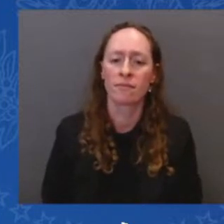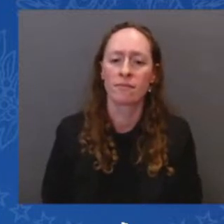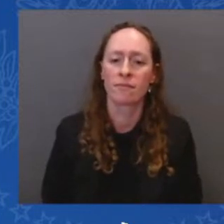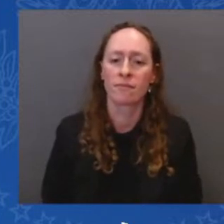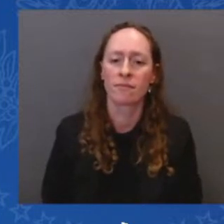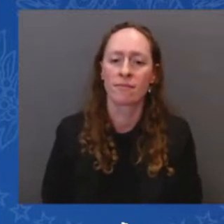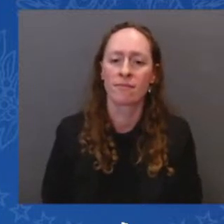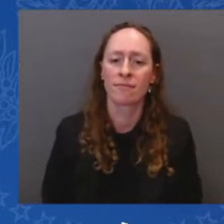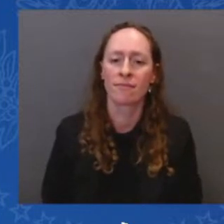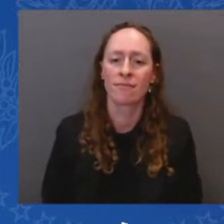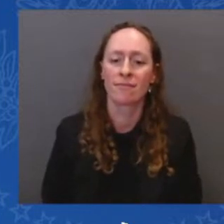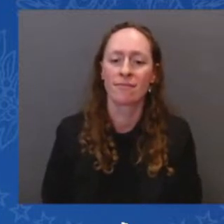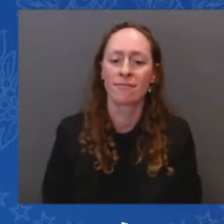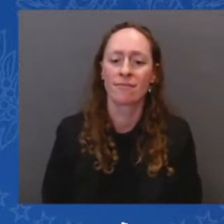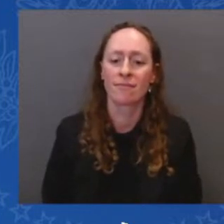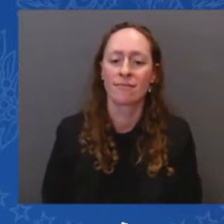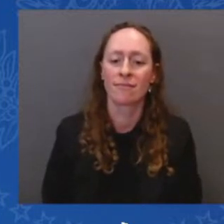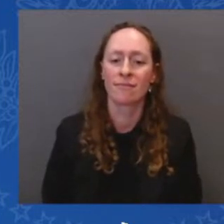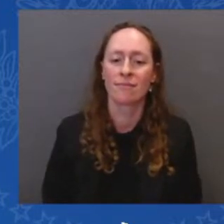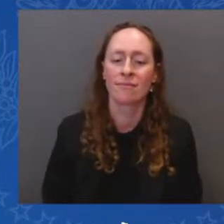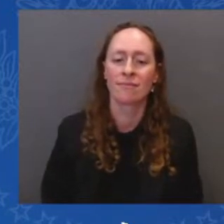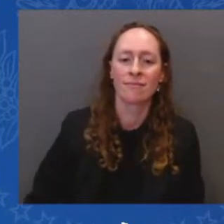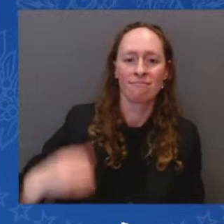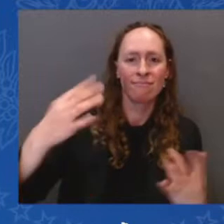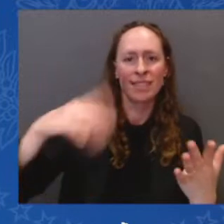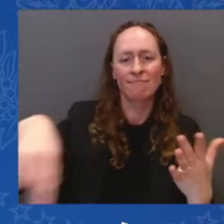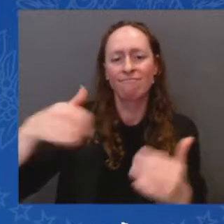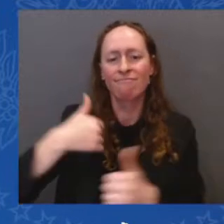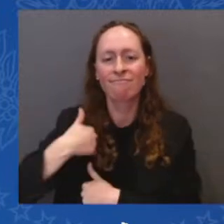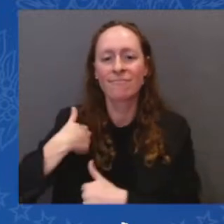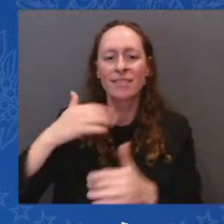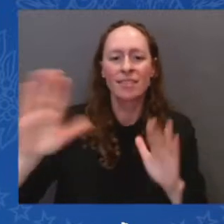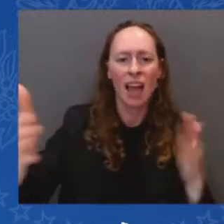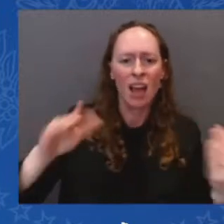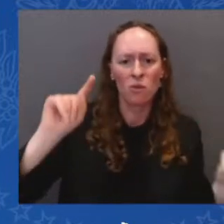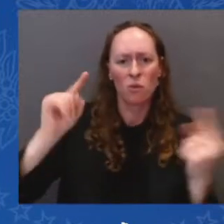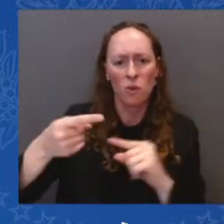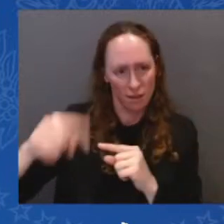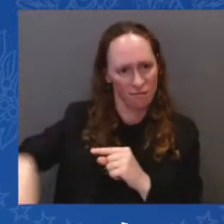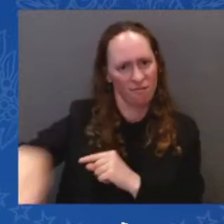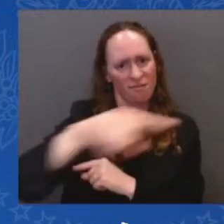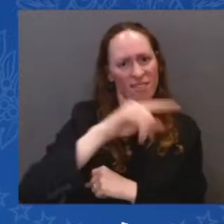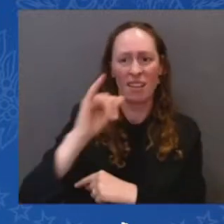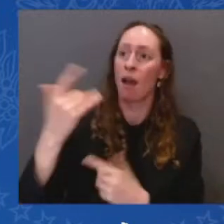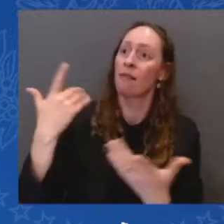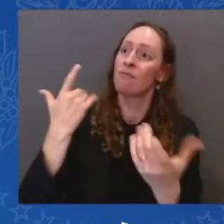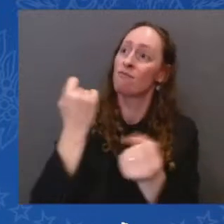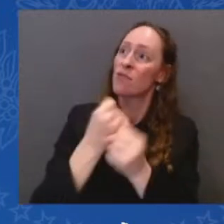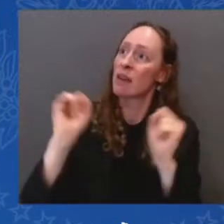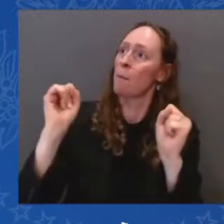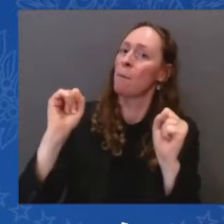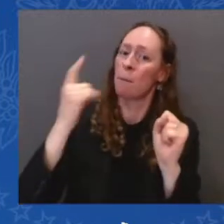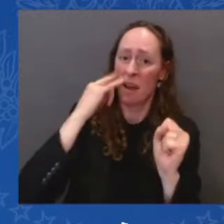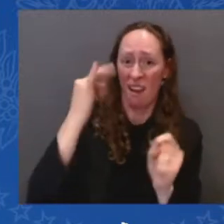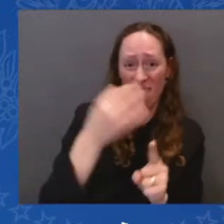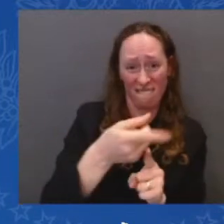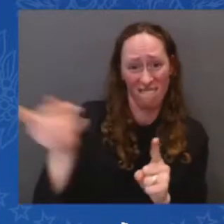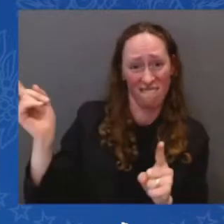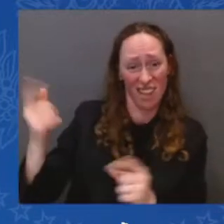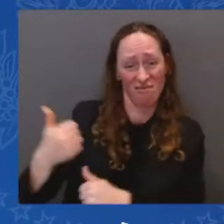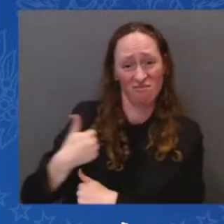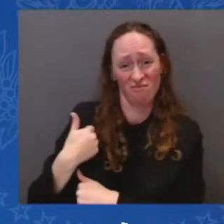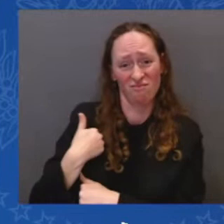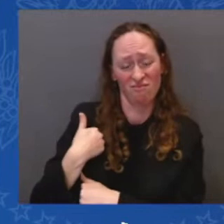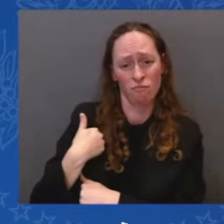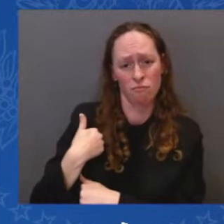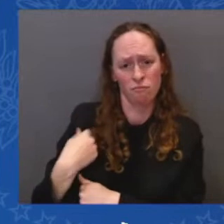blood of our wounded that sustains our freedom, and we should always be inspired by them. We should never forget them,